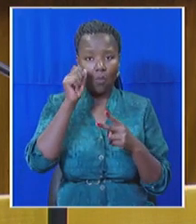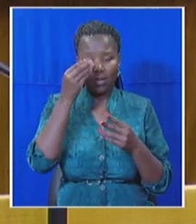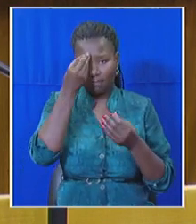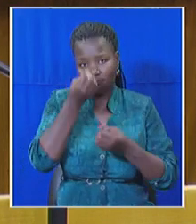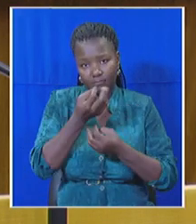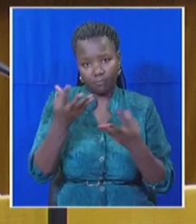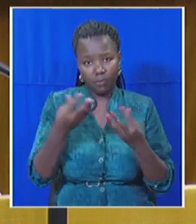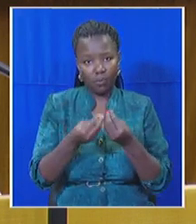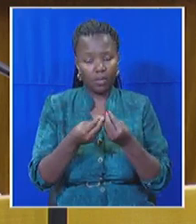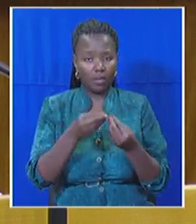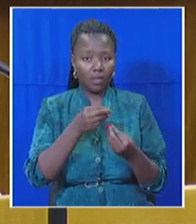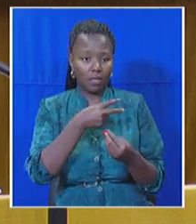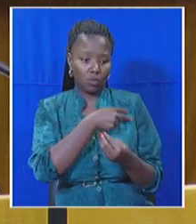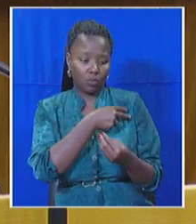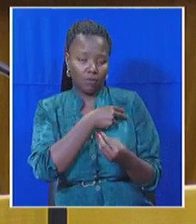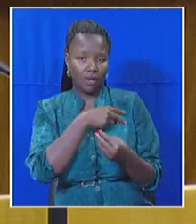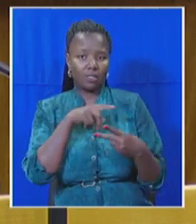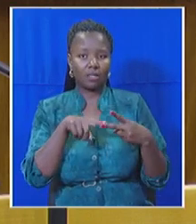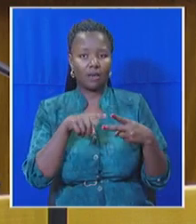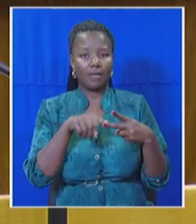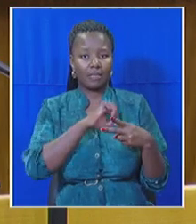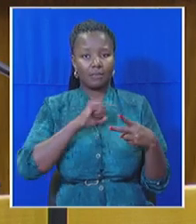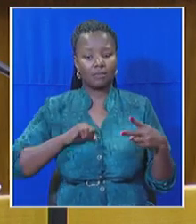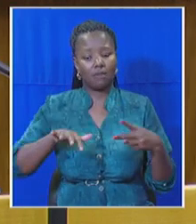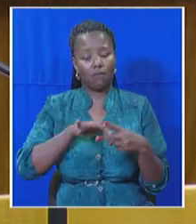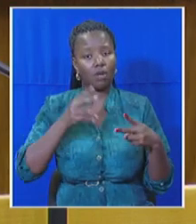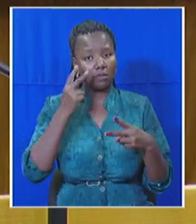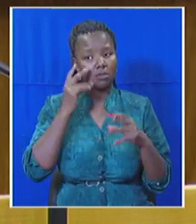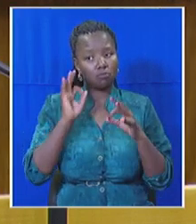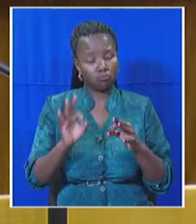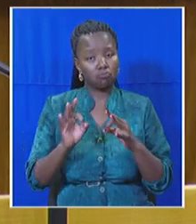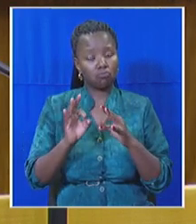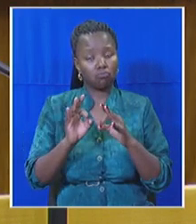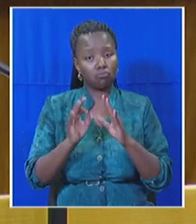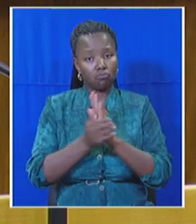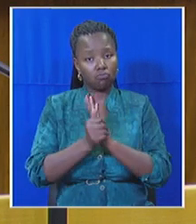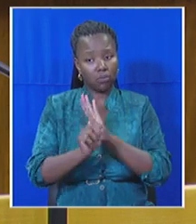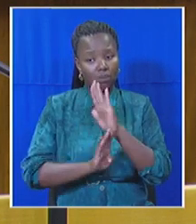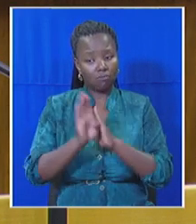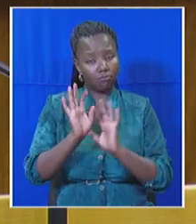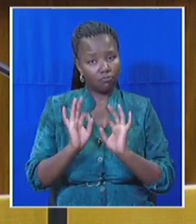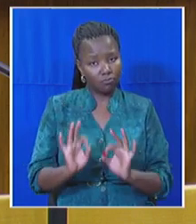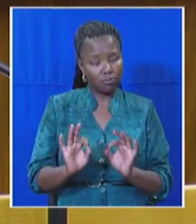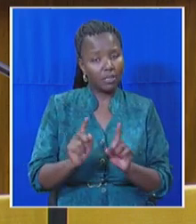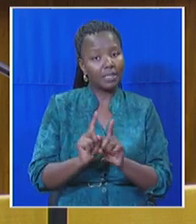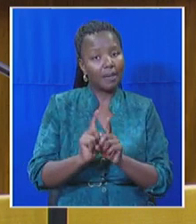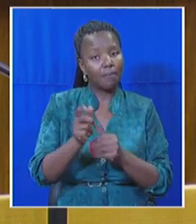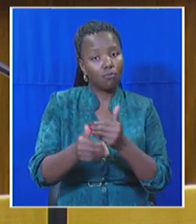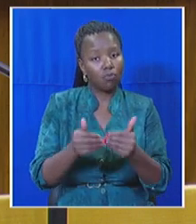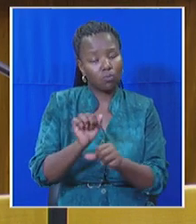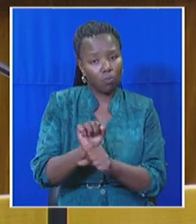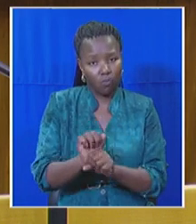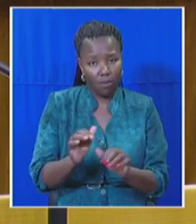and employees on both the performance management and development systems and its processes, as well as on